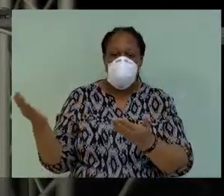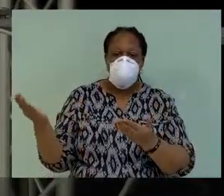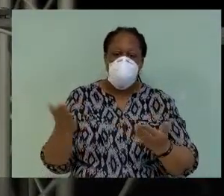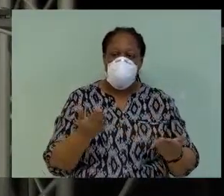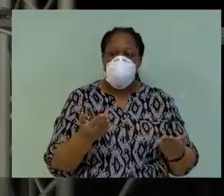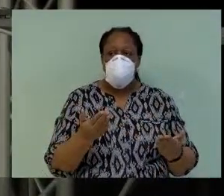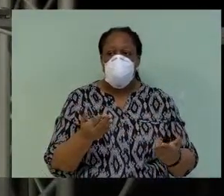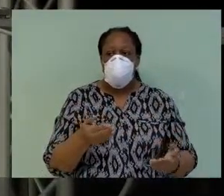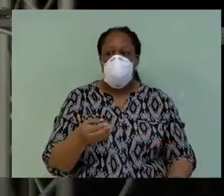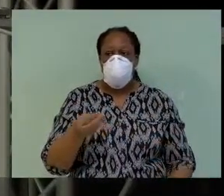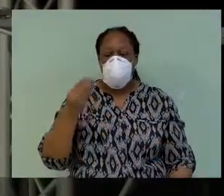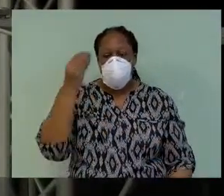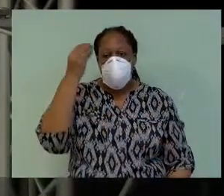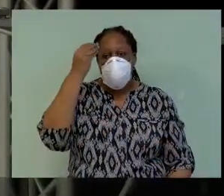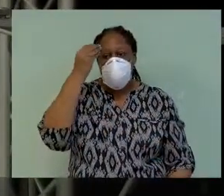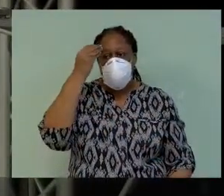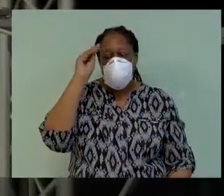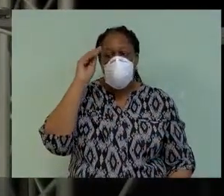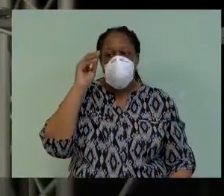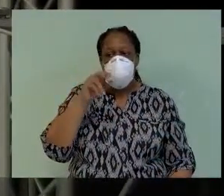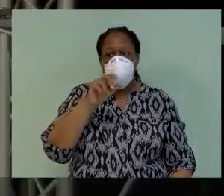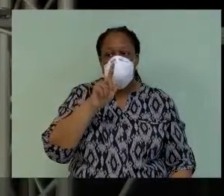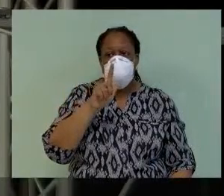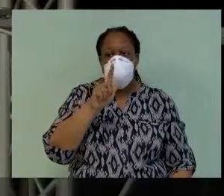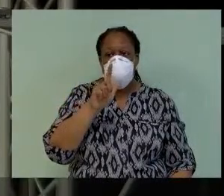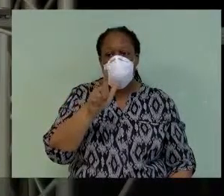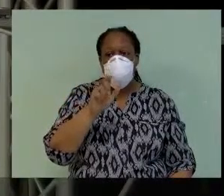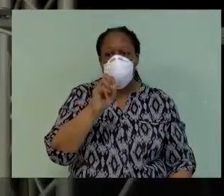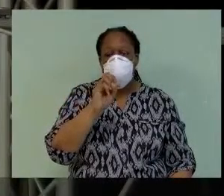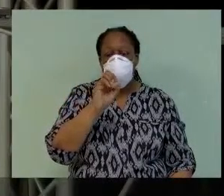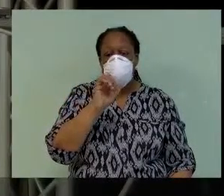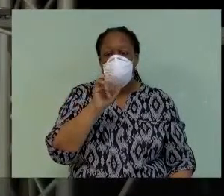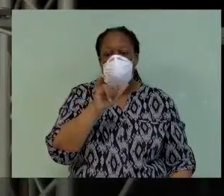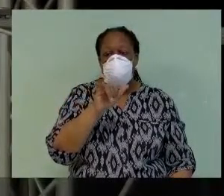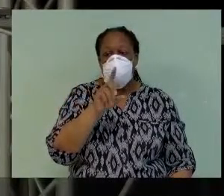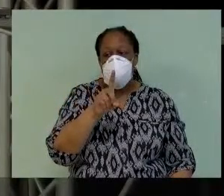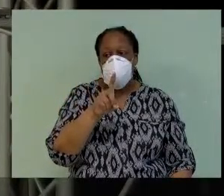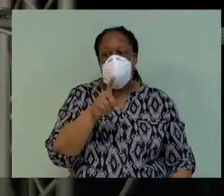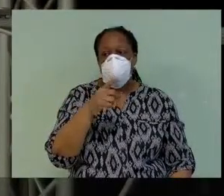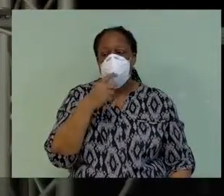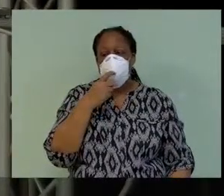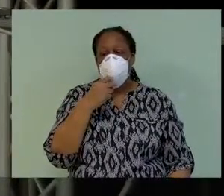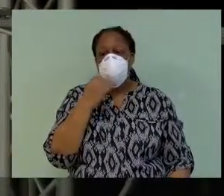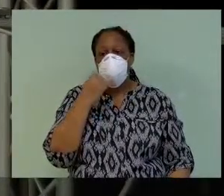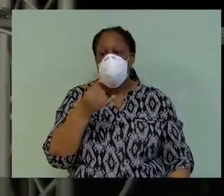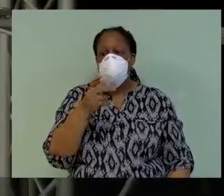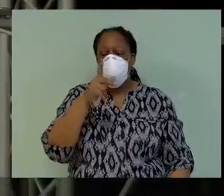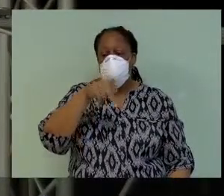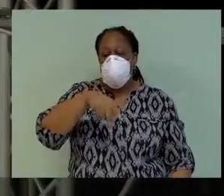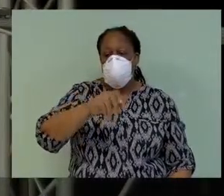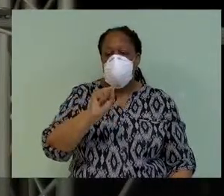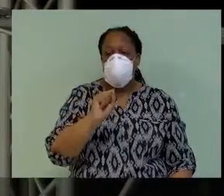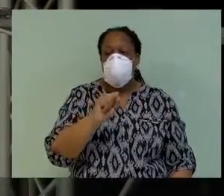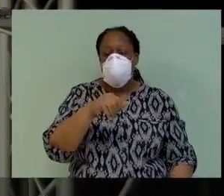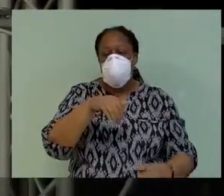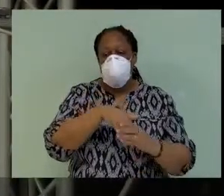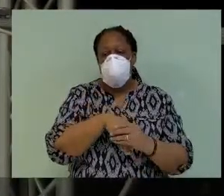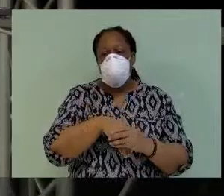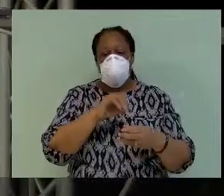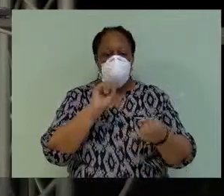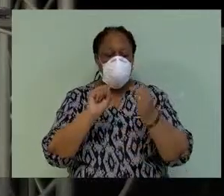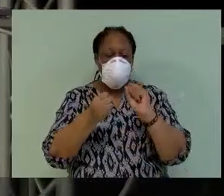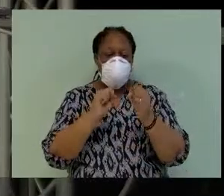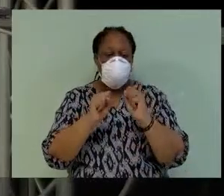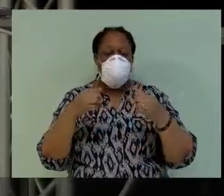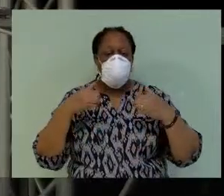Daryl Lloyd, who is Acting Permanent Secretary in the Ministry of Sports, Youth, and Culture,